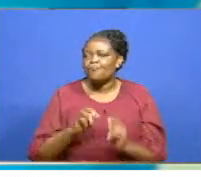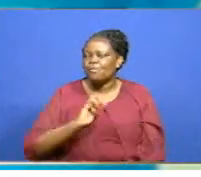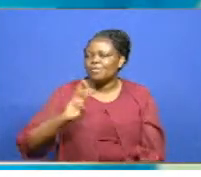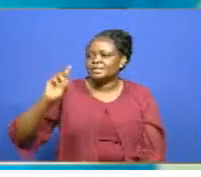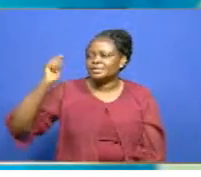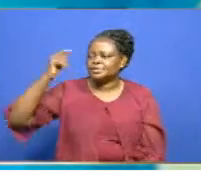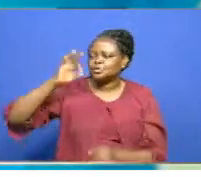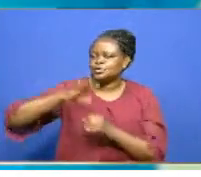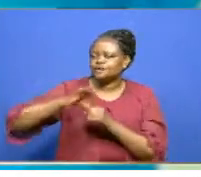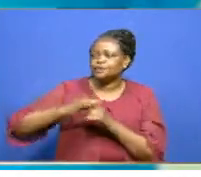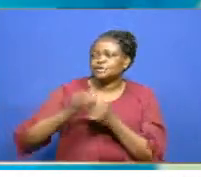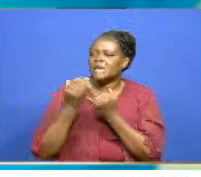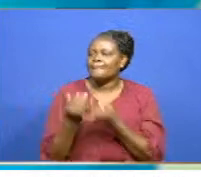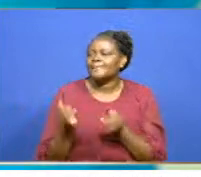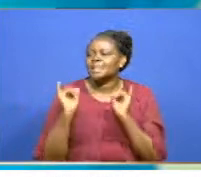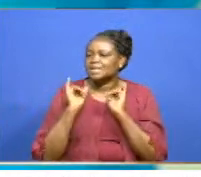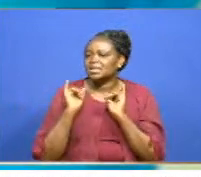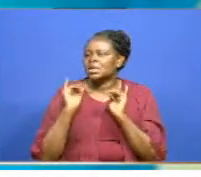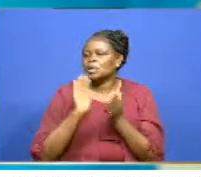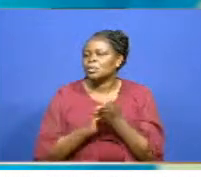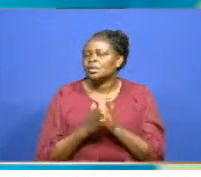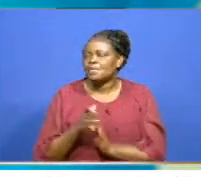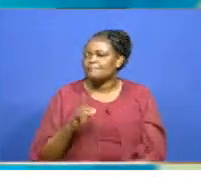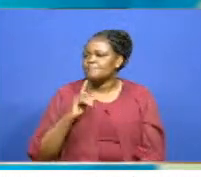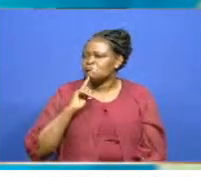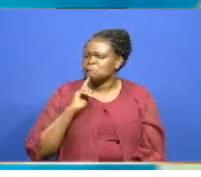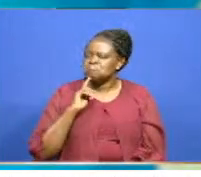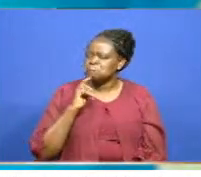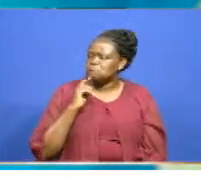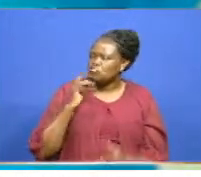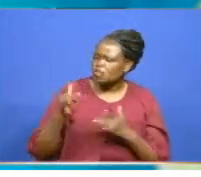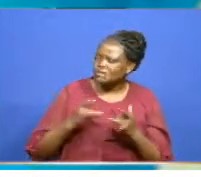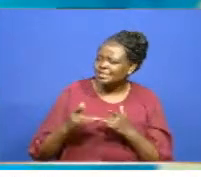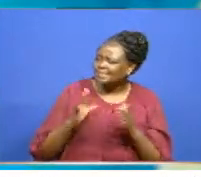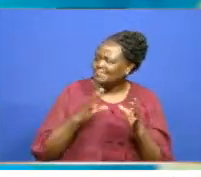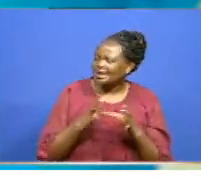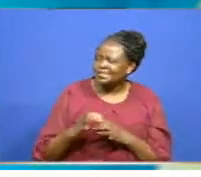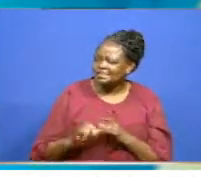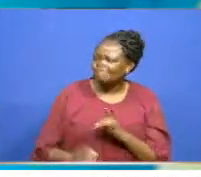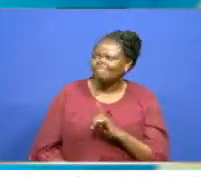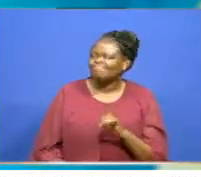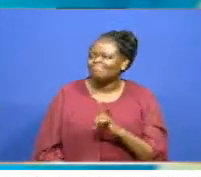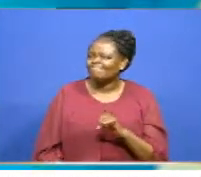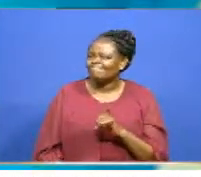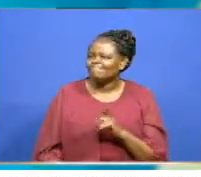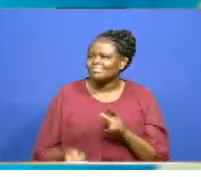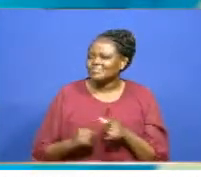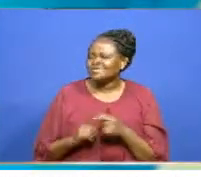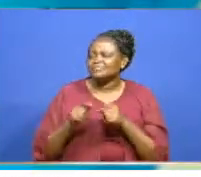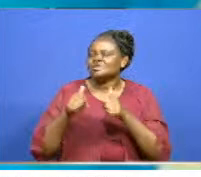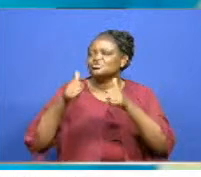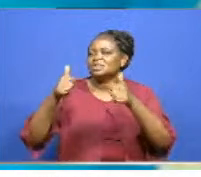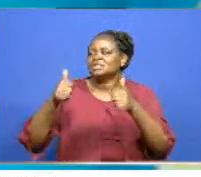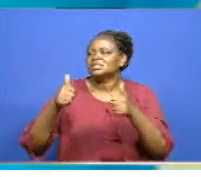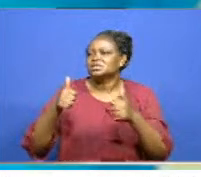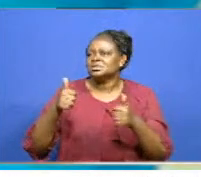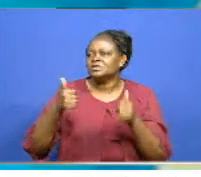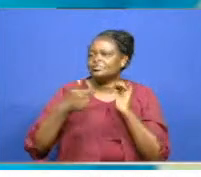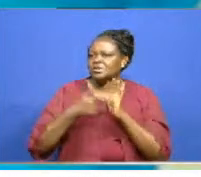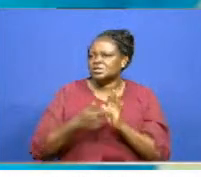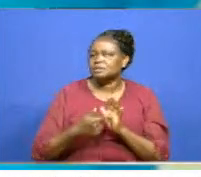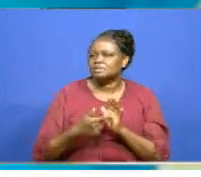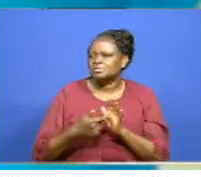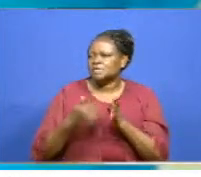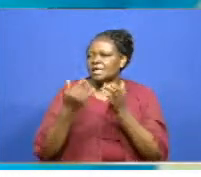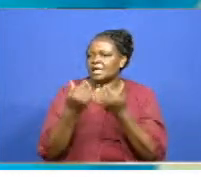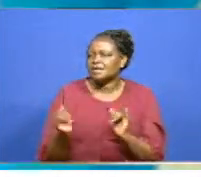kuvote kura independently bila like kuangalia mambo ya vyama, and then itakuwa pia imecarry the day just in case tuseme kitu kama an